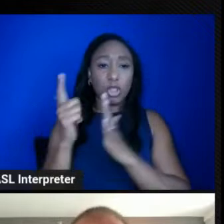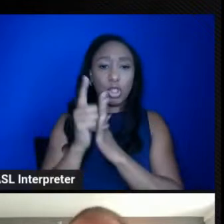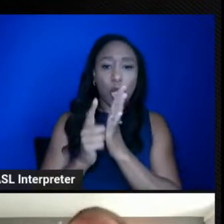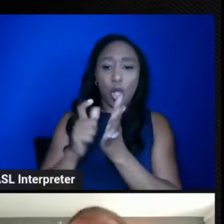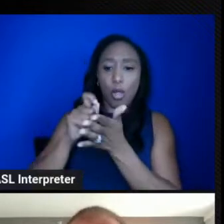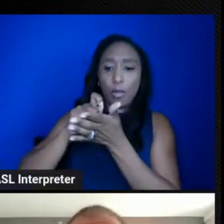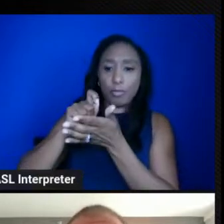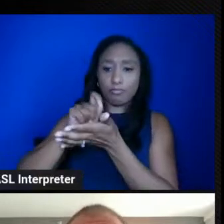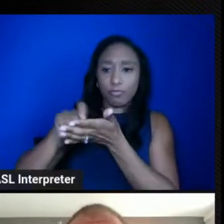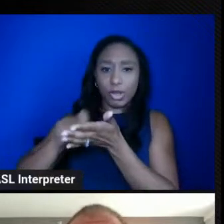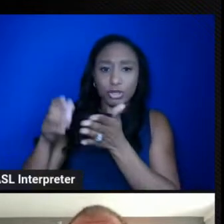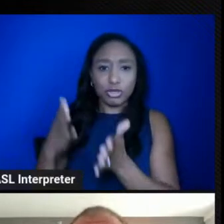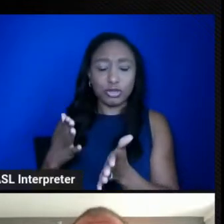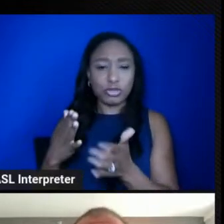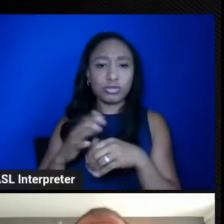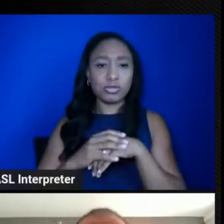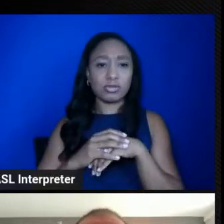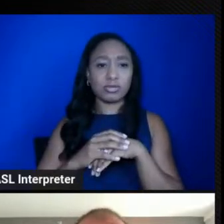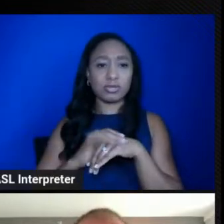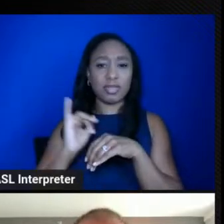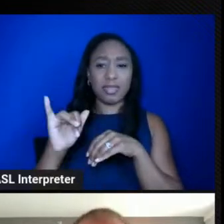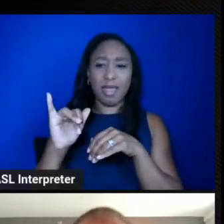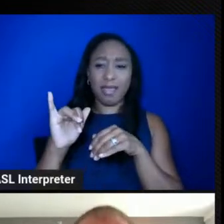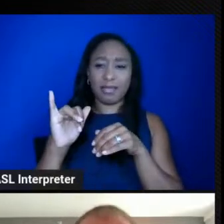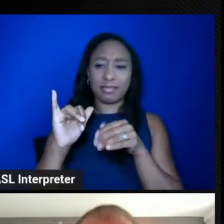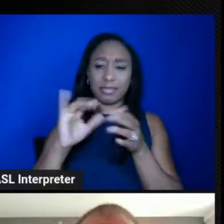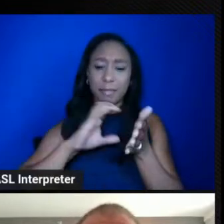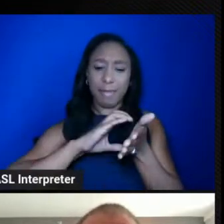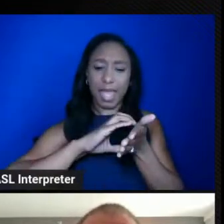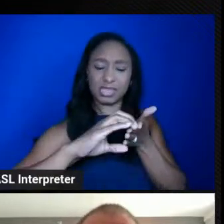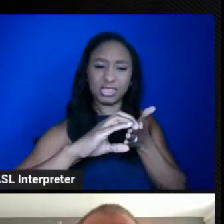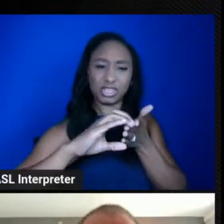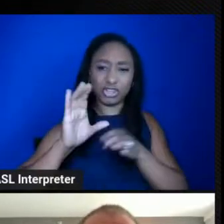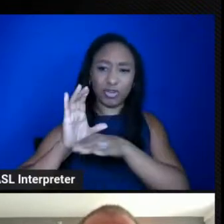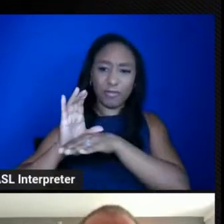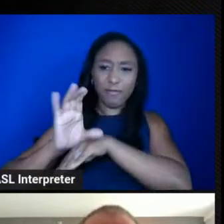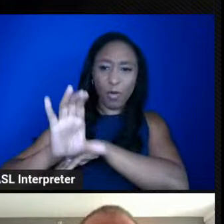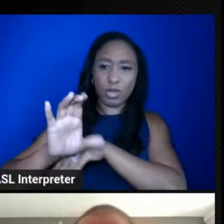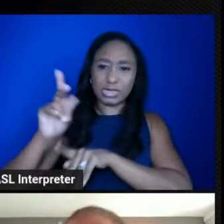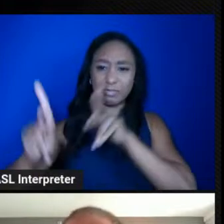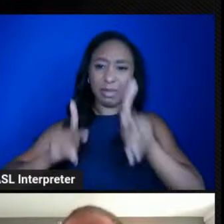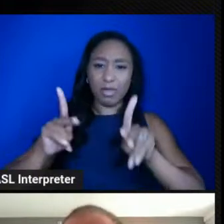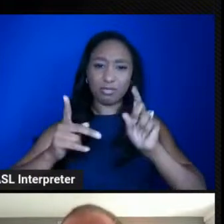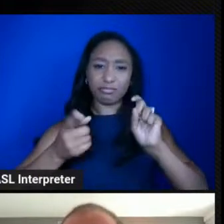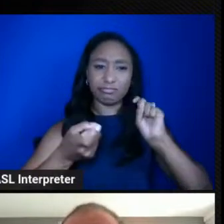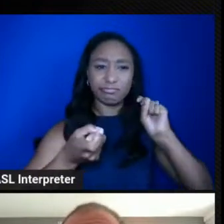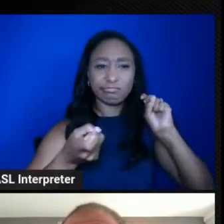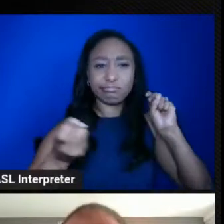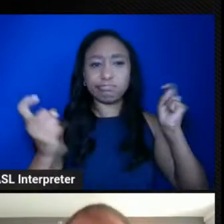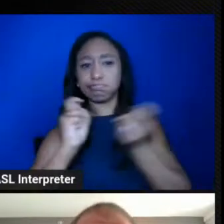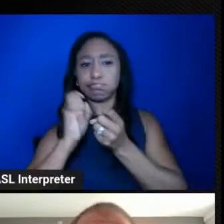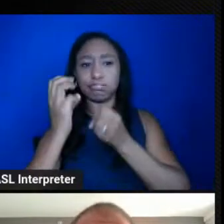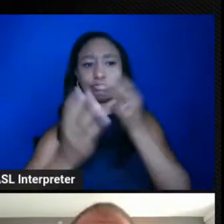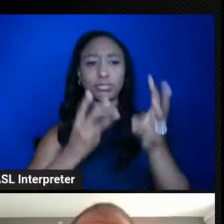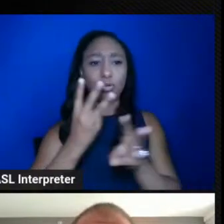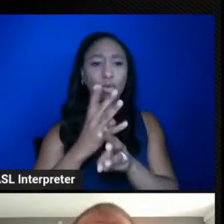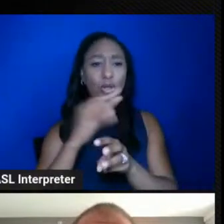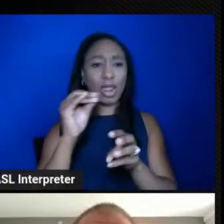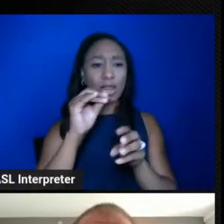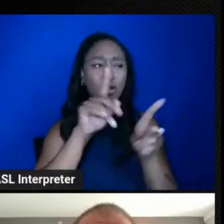Its passage set in motion a chain of court challenges to it and political retaliations against